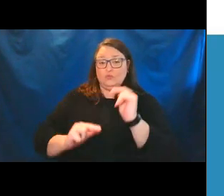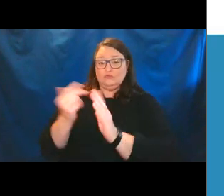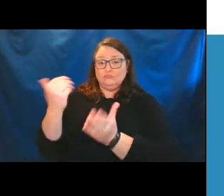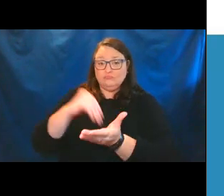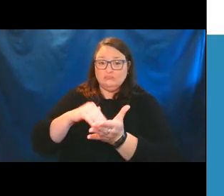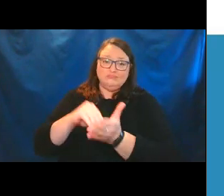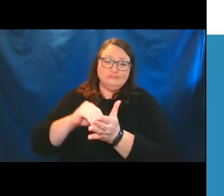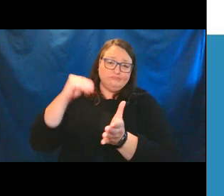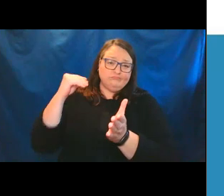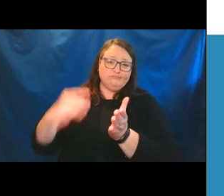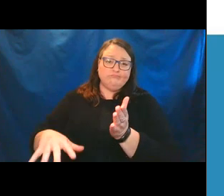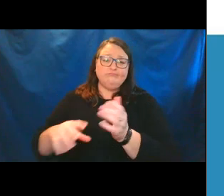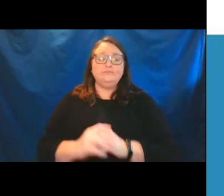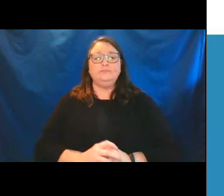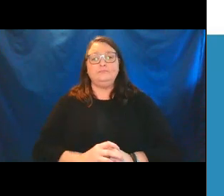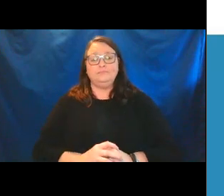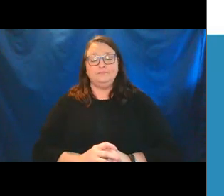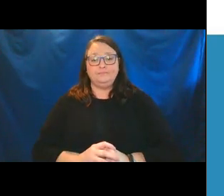Where